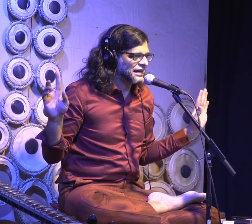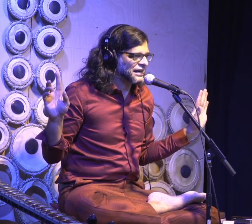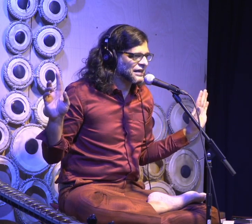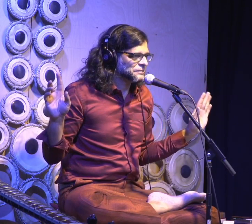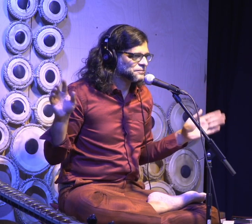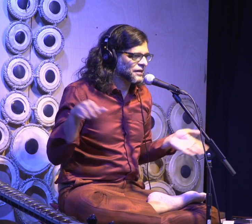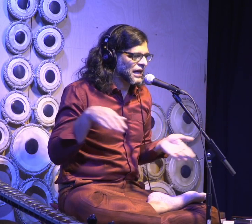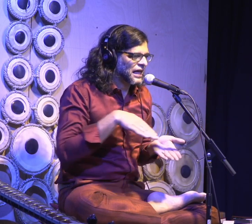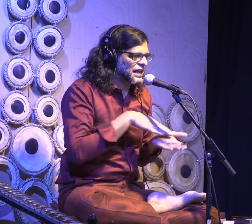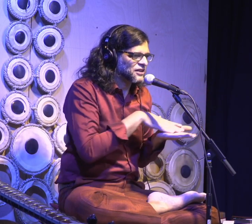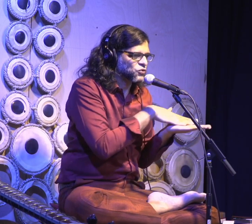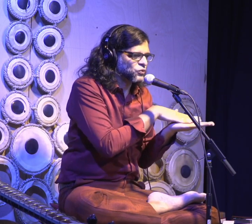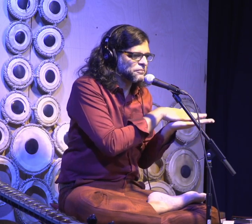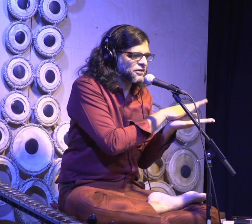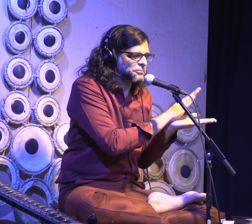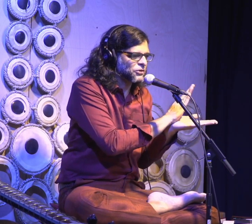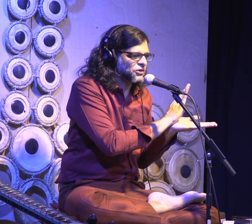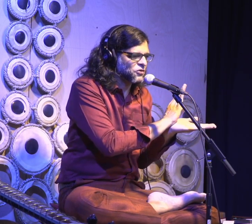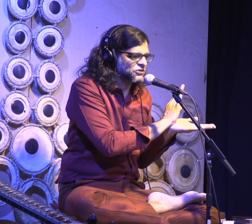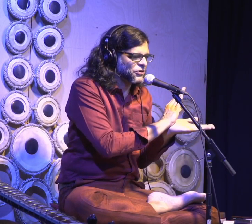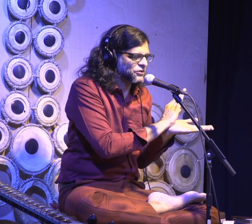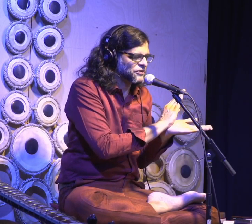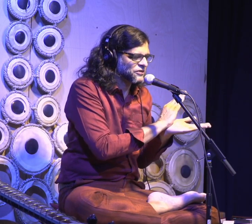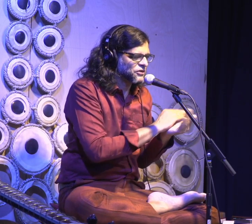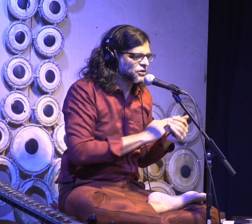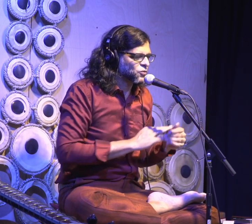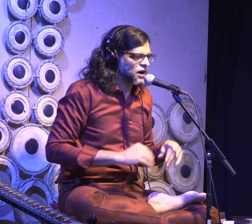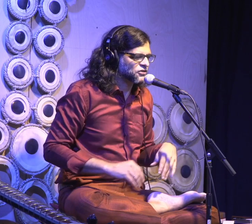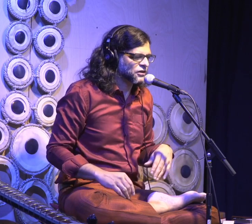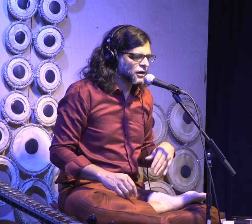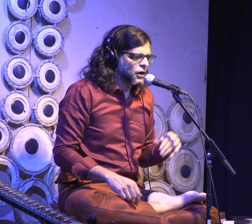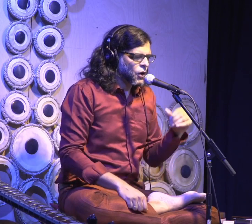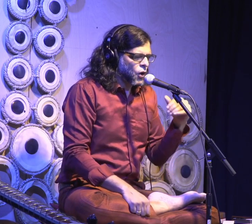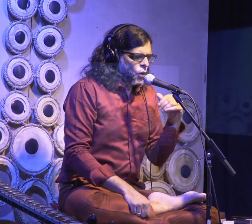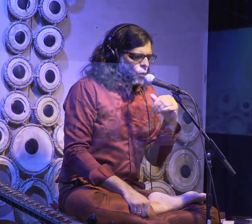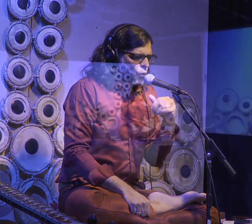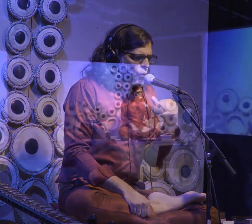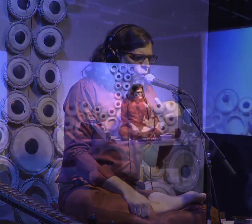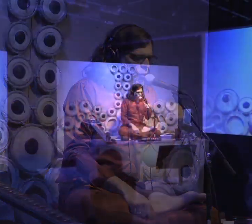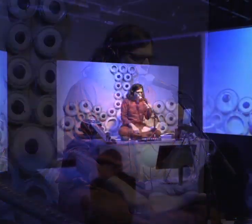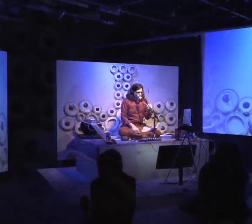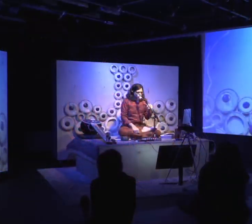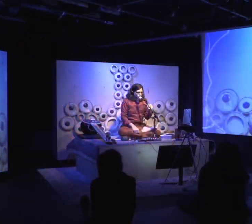ooh-oh-ah-ay-ee. And that sweeps up to the overtones. You can watch.